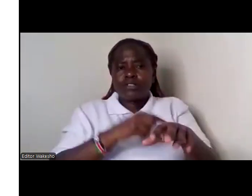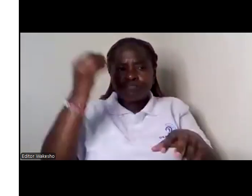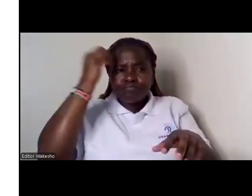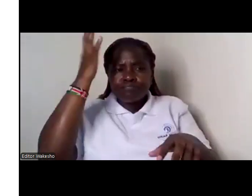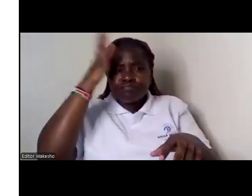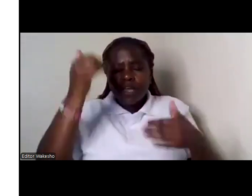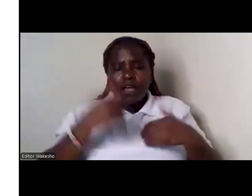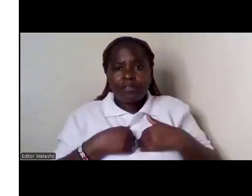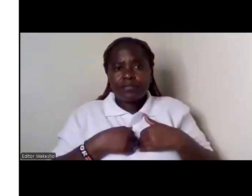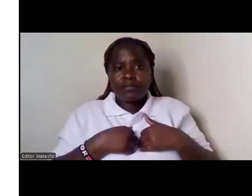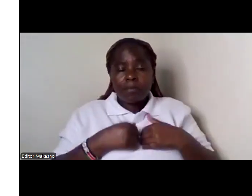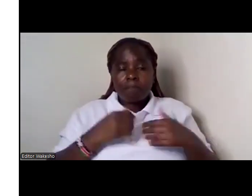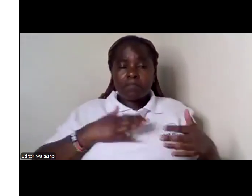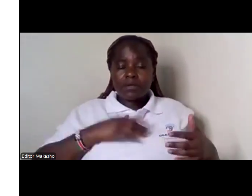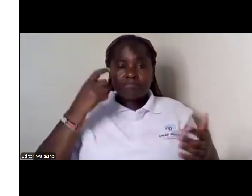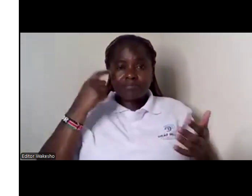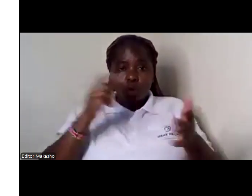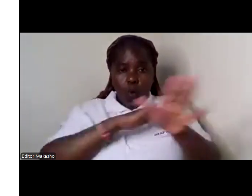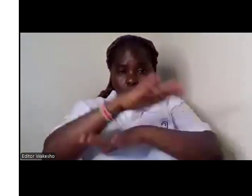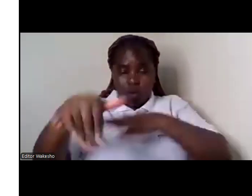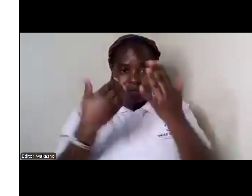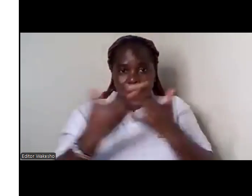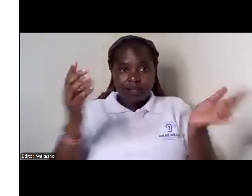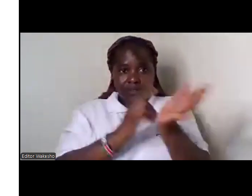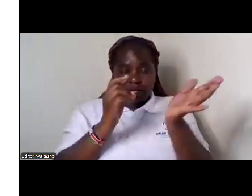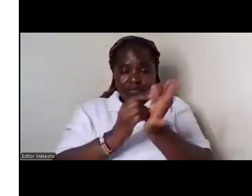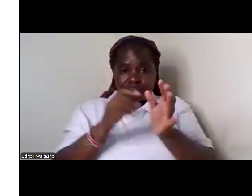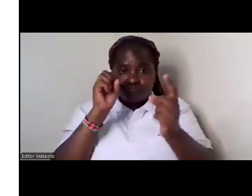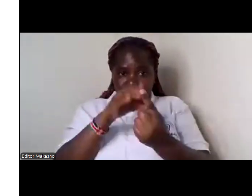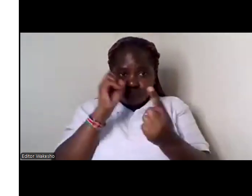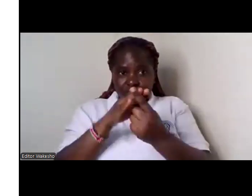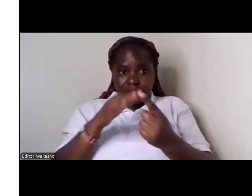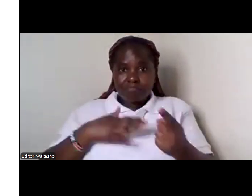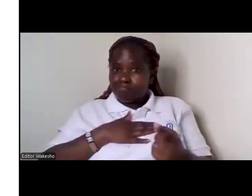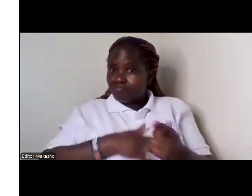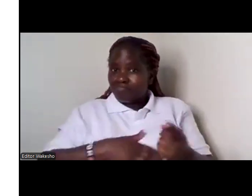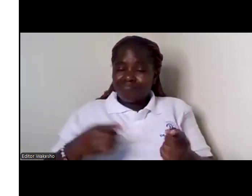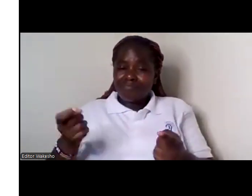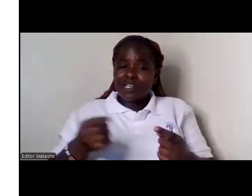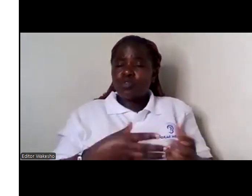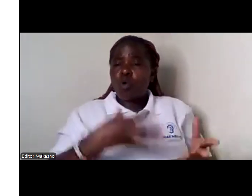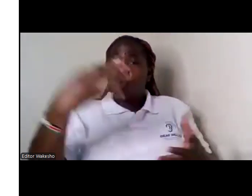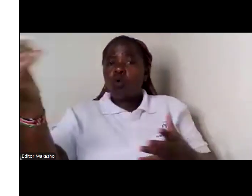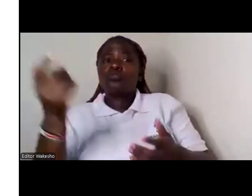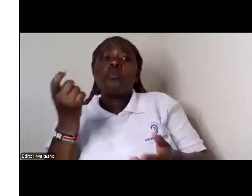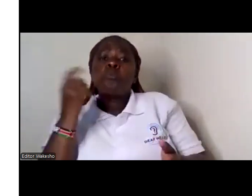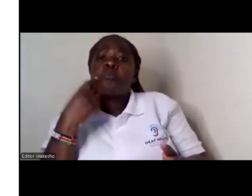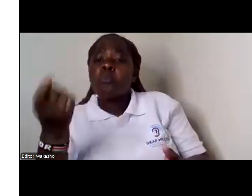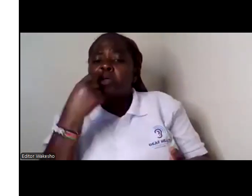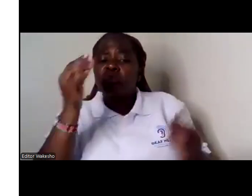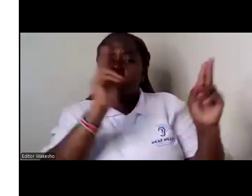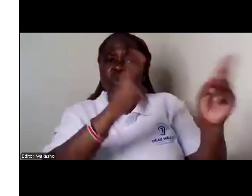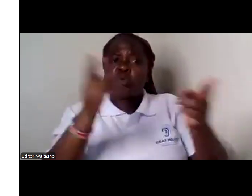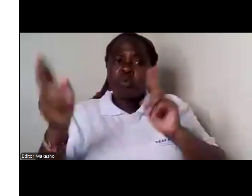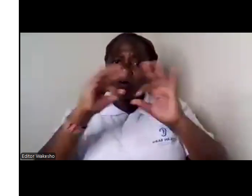just take note of the key thing that the doctor have mentioned. Avoid buying avoid going for the family